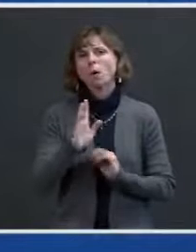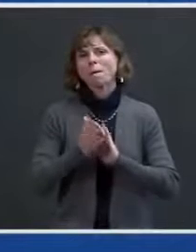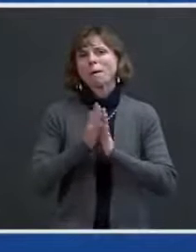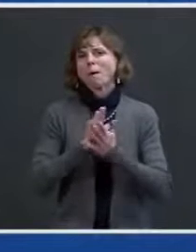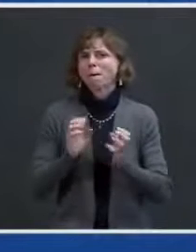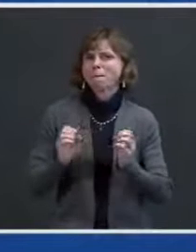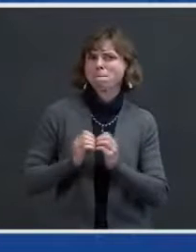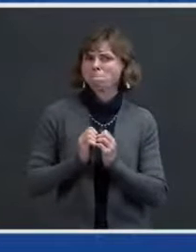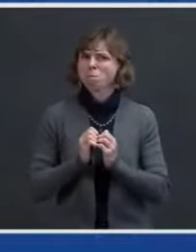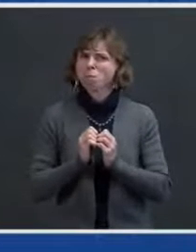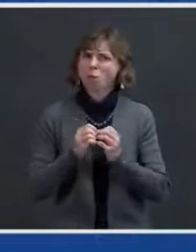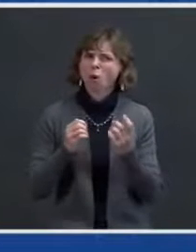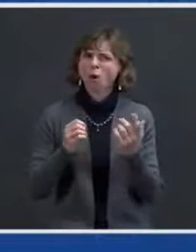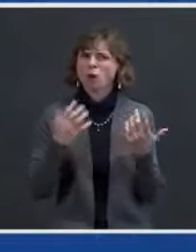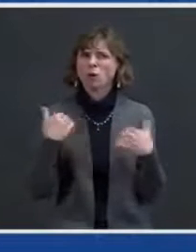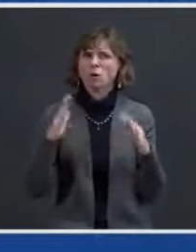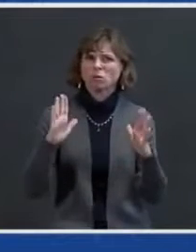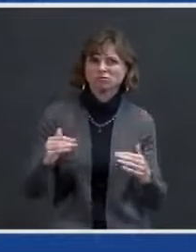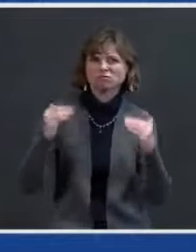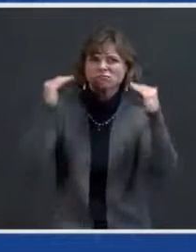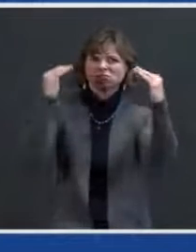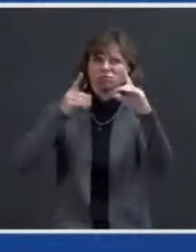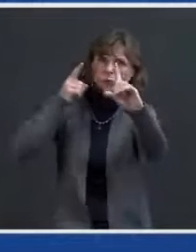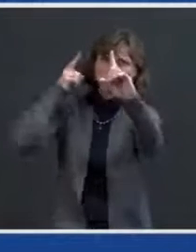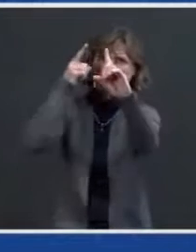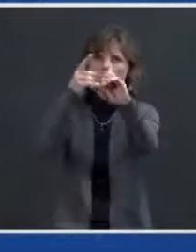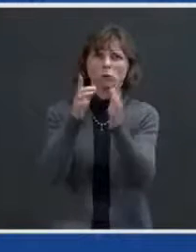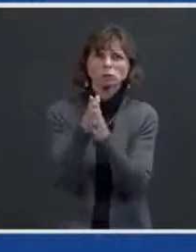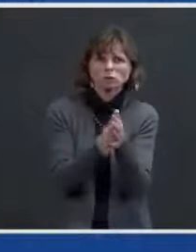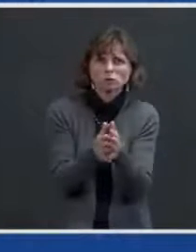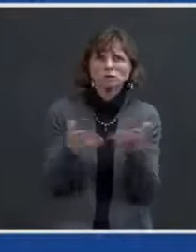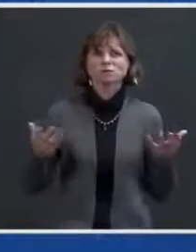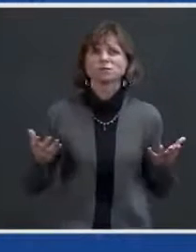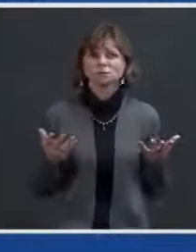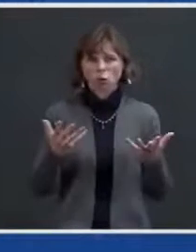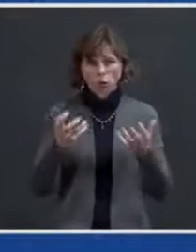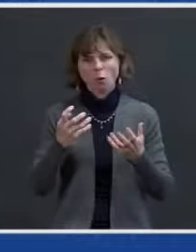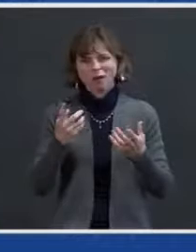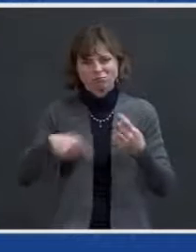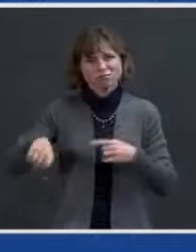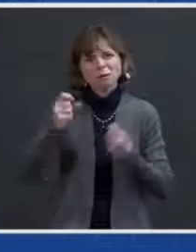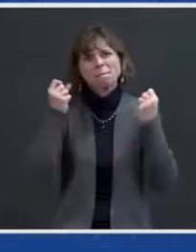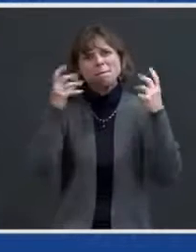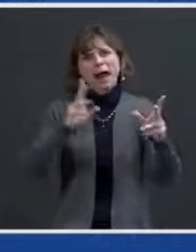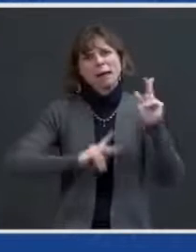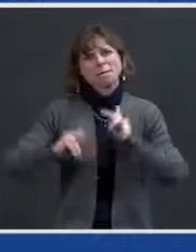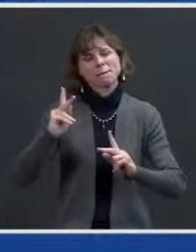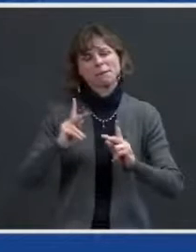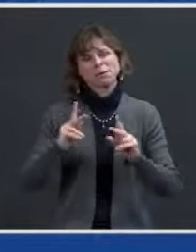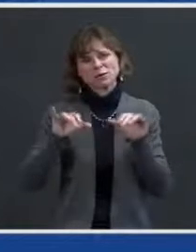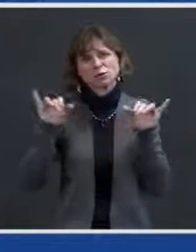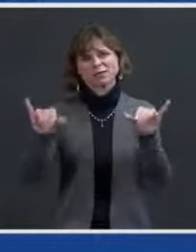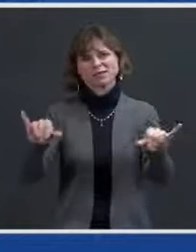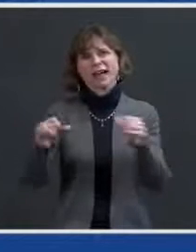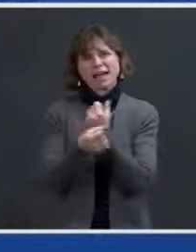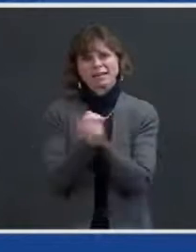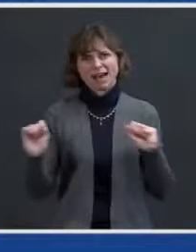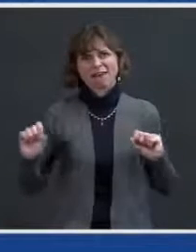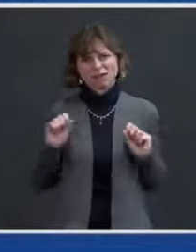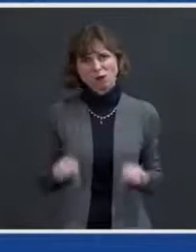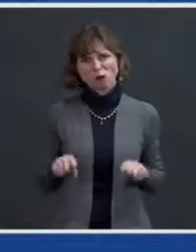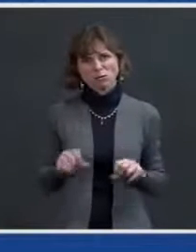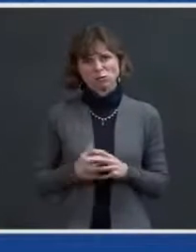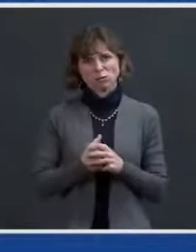ambitious in our goals of keeping as many people around the world as safe as we possibly can with our